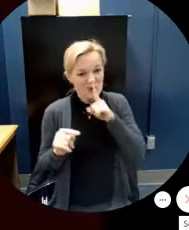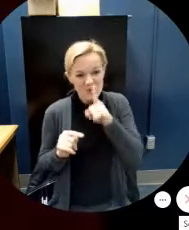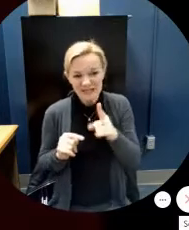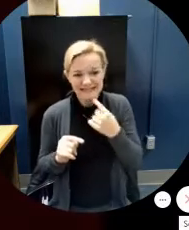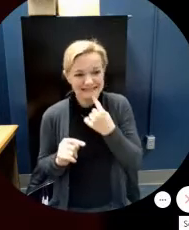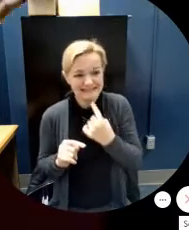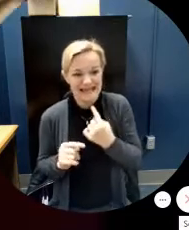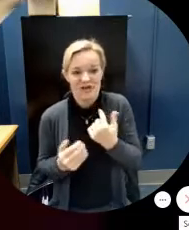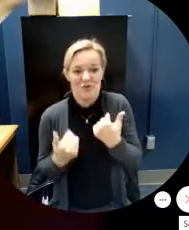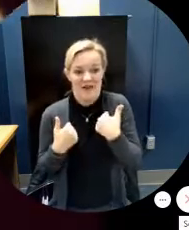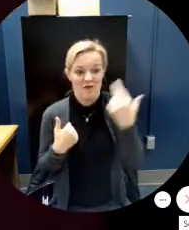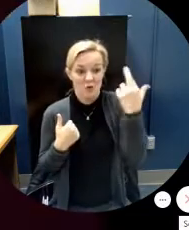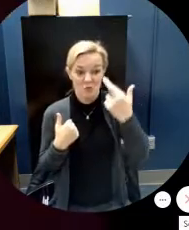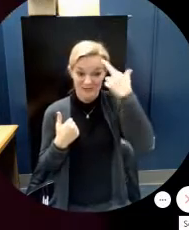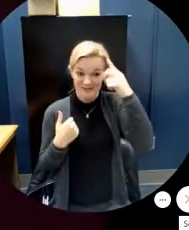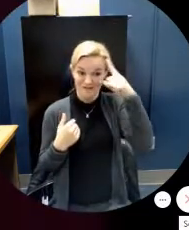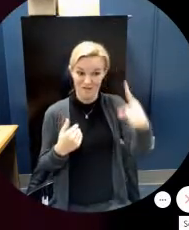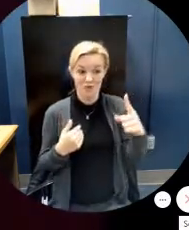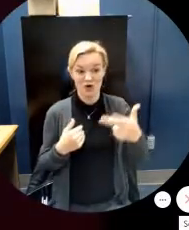a no-shoot.